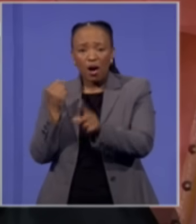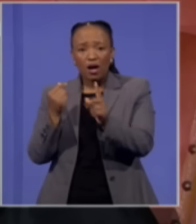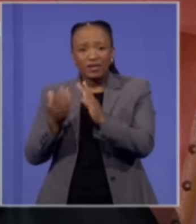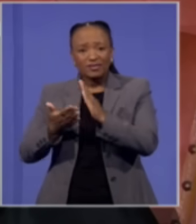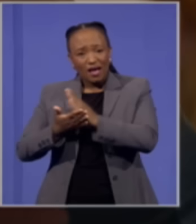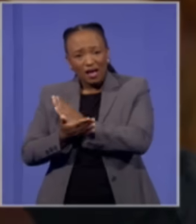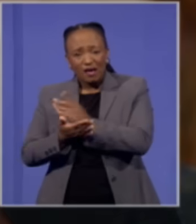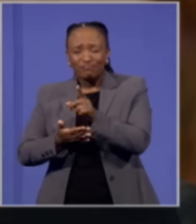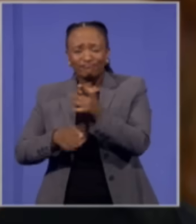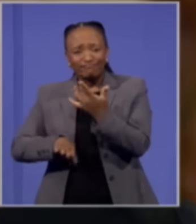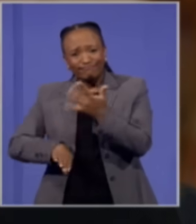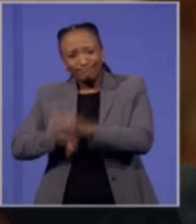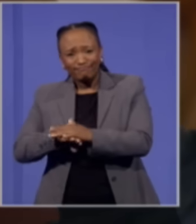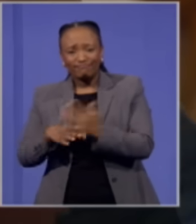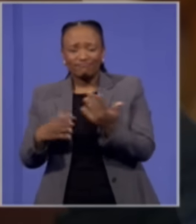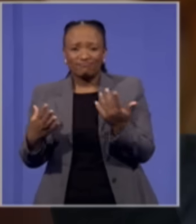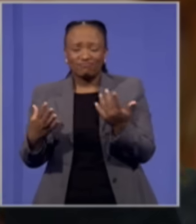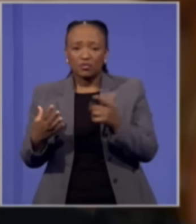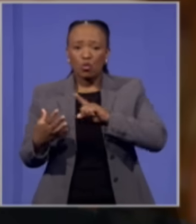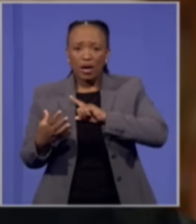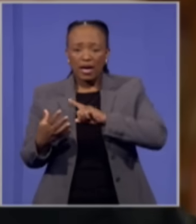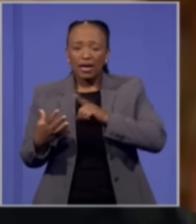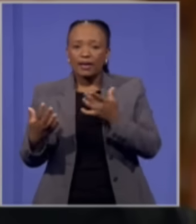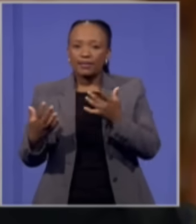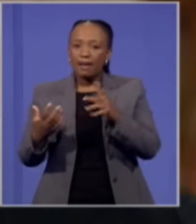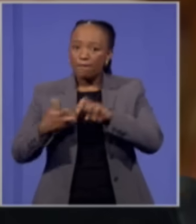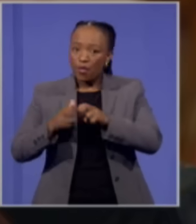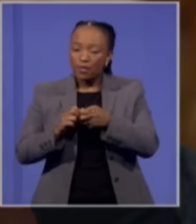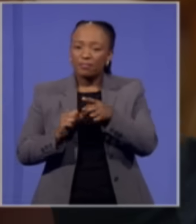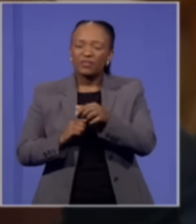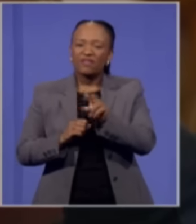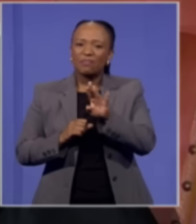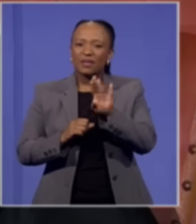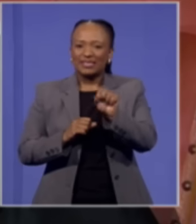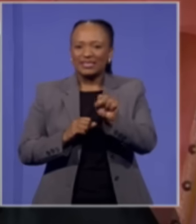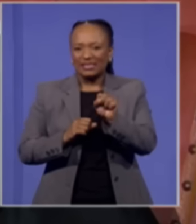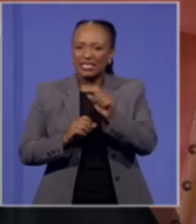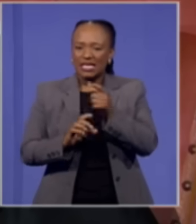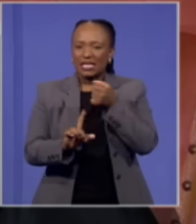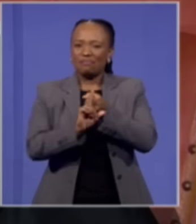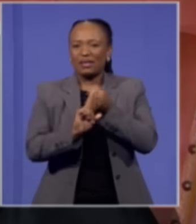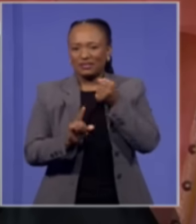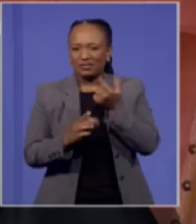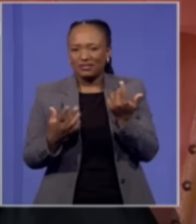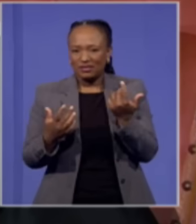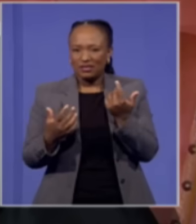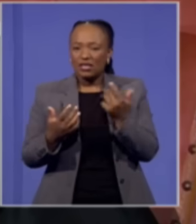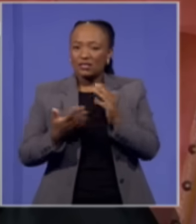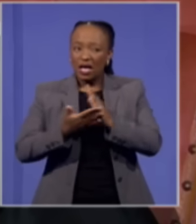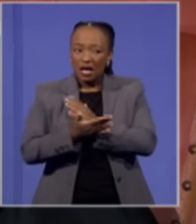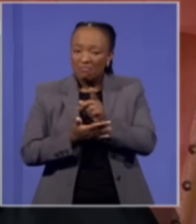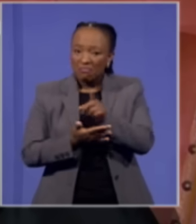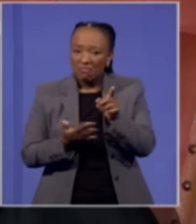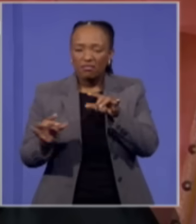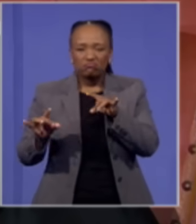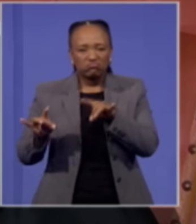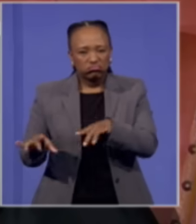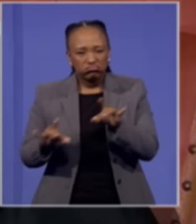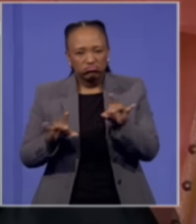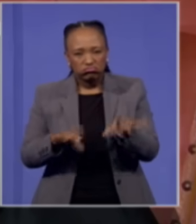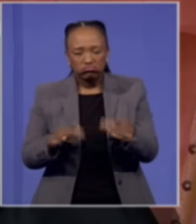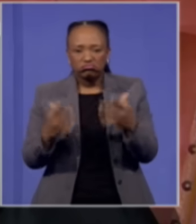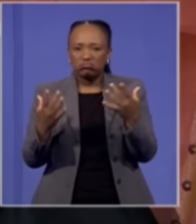dying because of this problem of VBS. Some of them are suffering. They